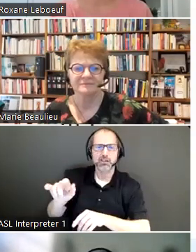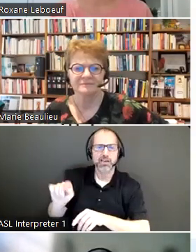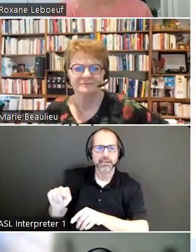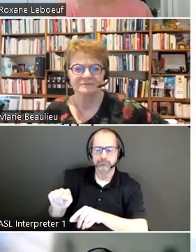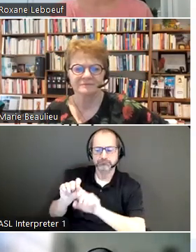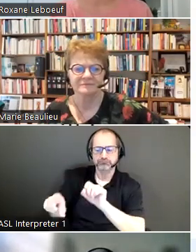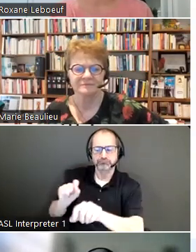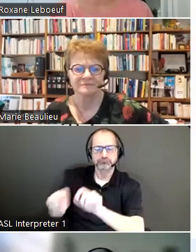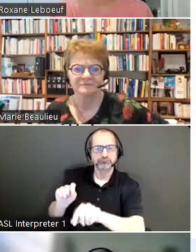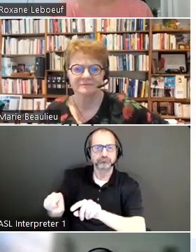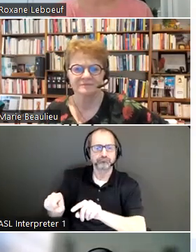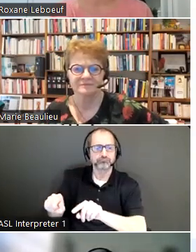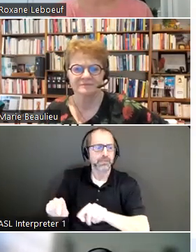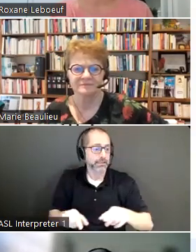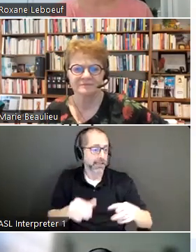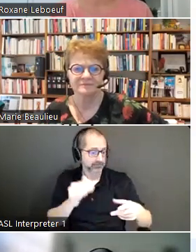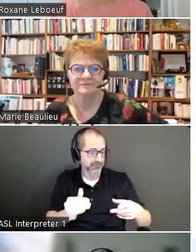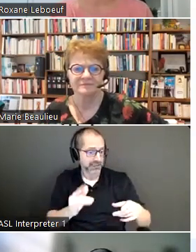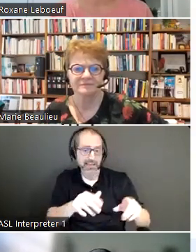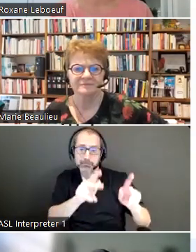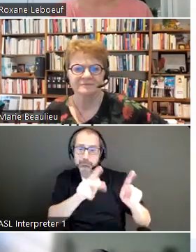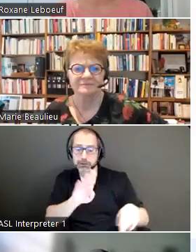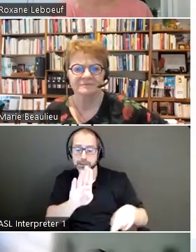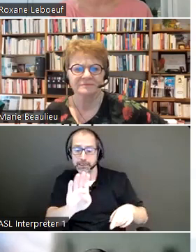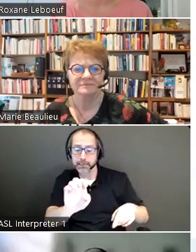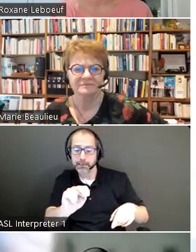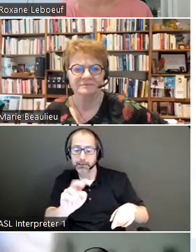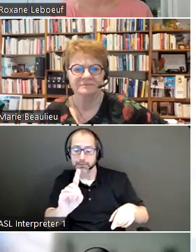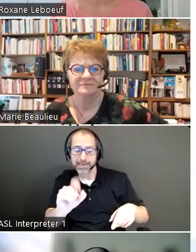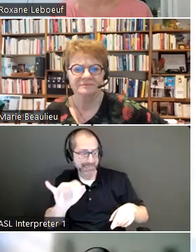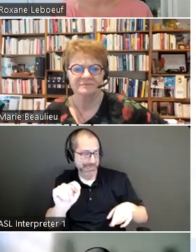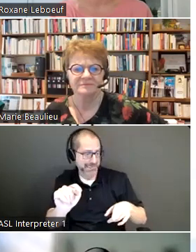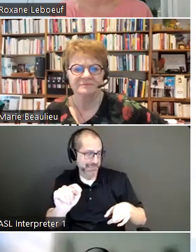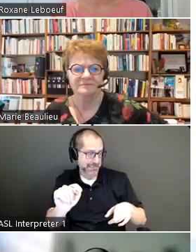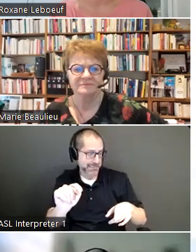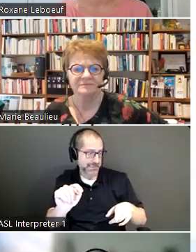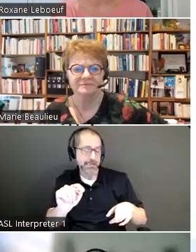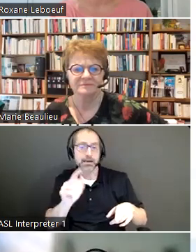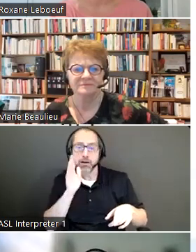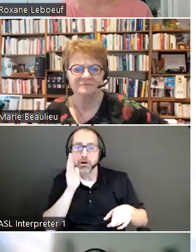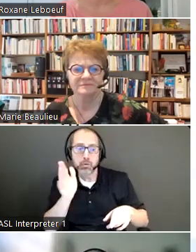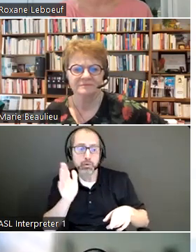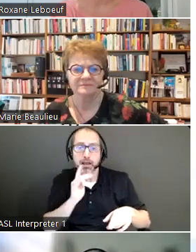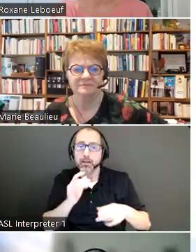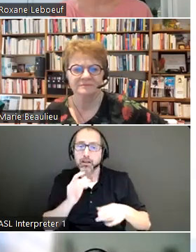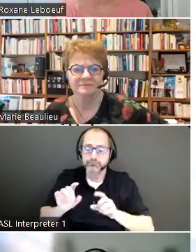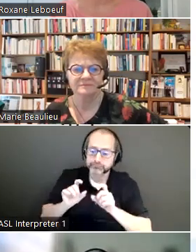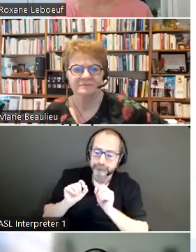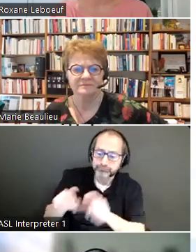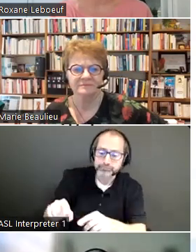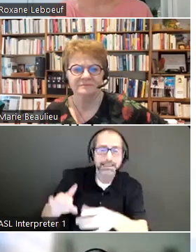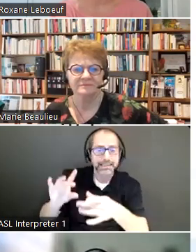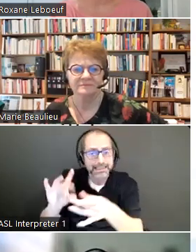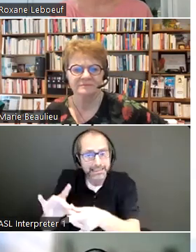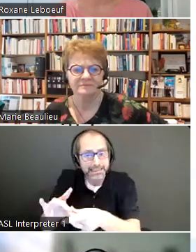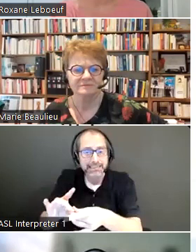be posting links and watching the comments and making responses to anything that's posted in the